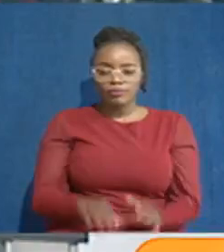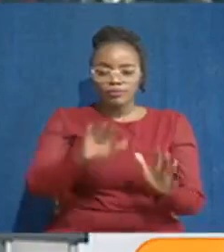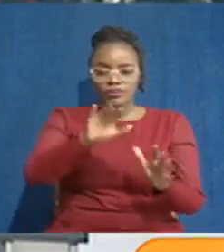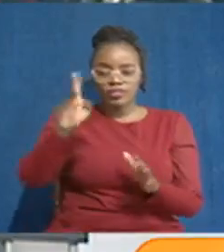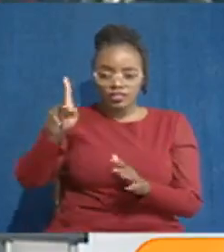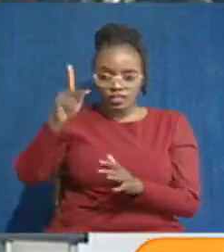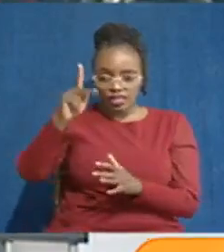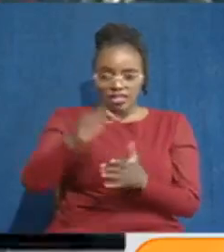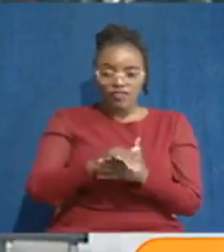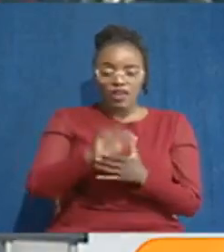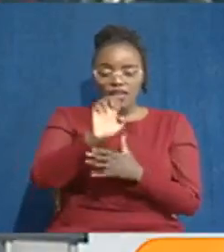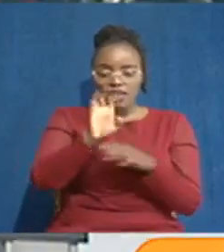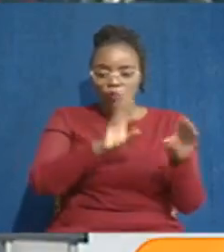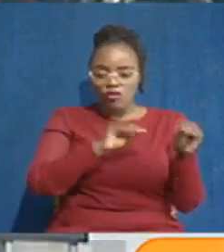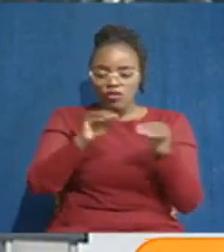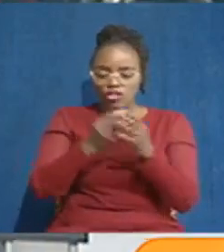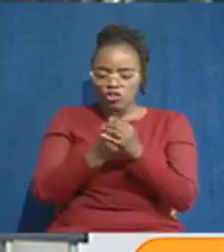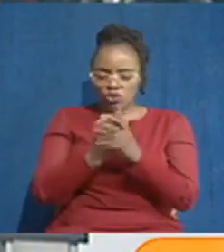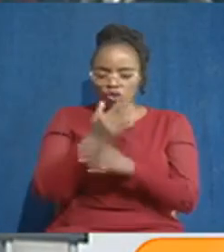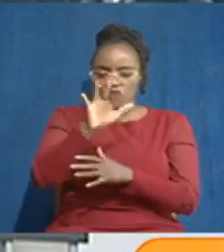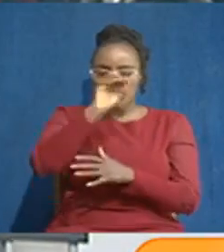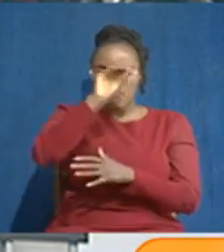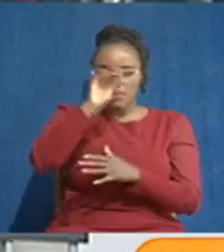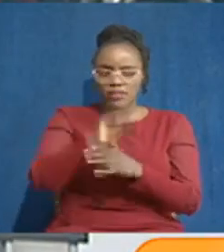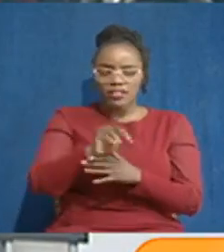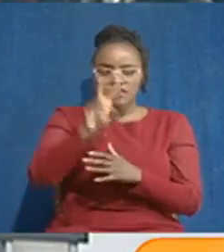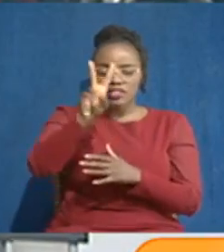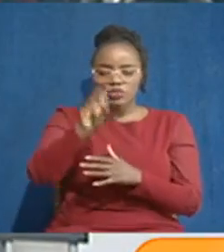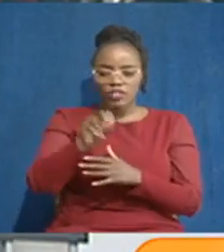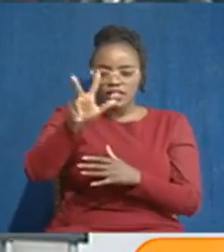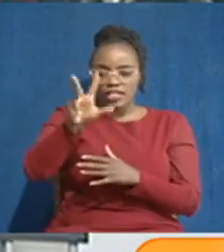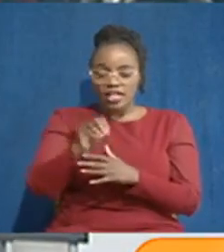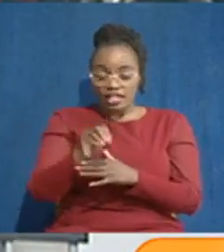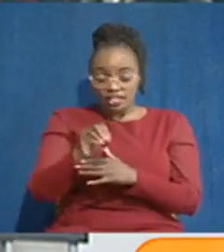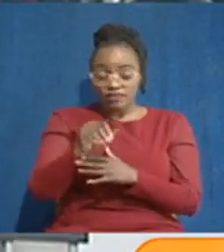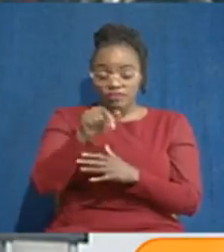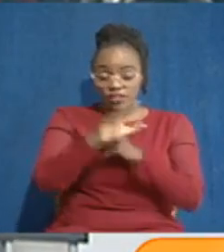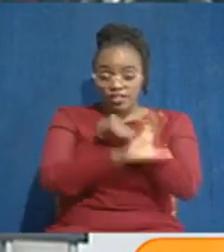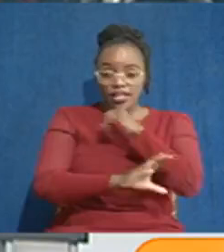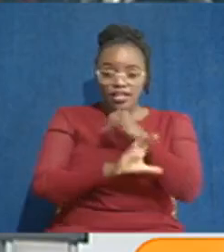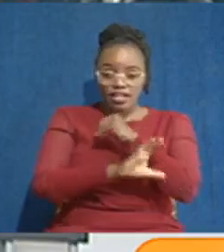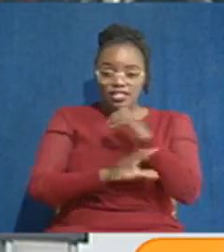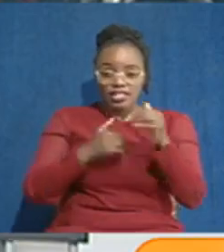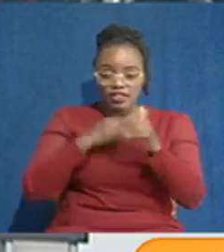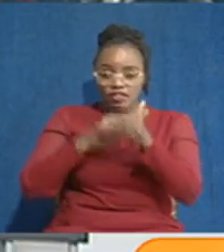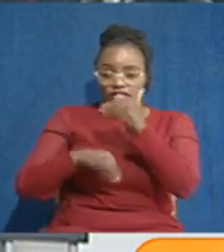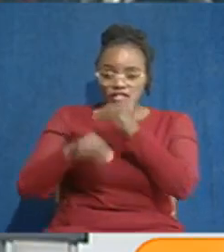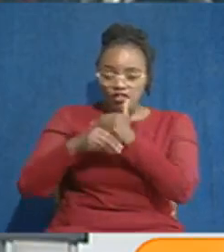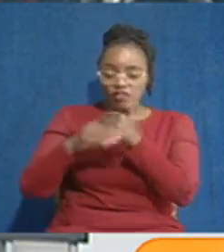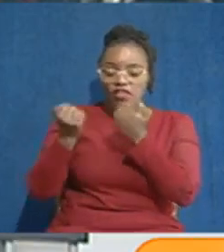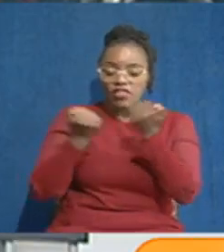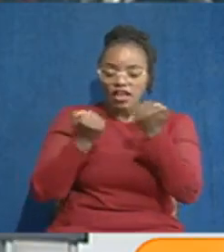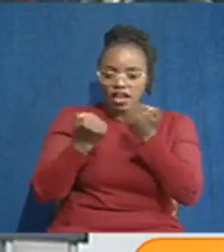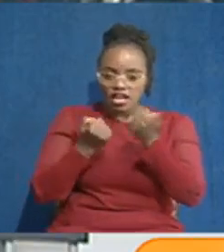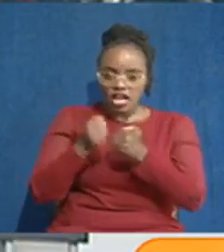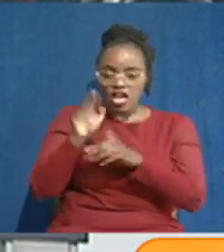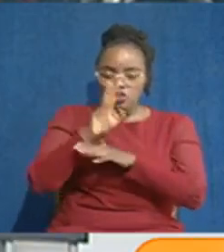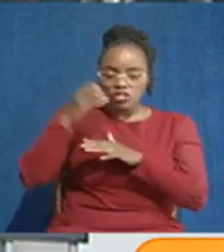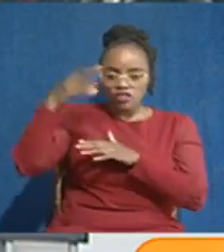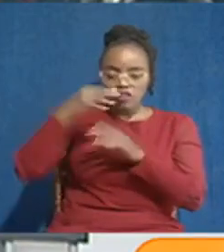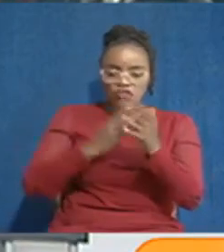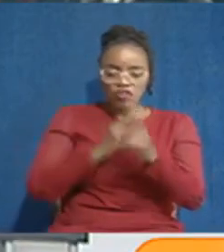Kenya's e-mobility is projected to grow by 5% by 2030 as the country is gradually embracing electric vehicles. According to the Energy